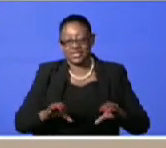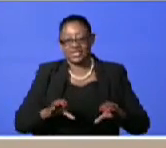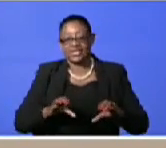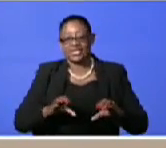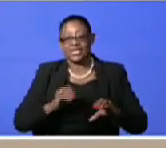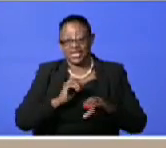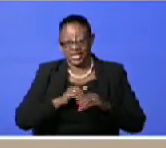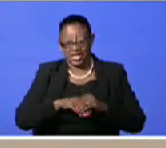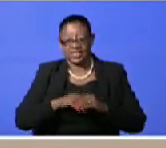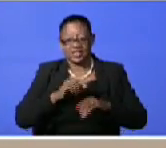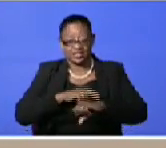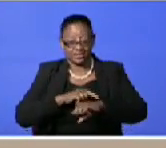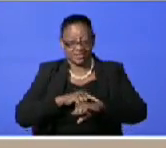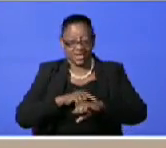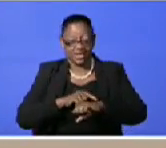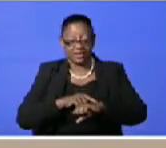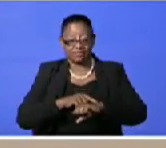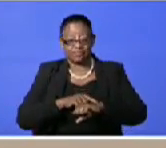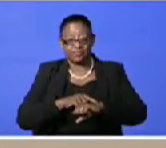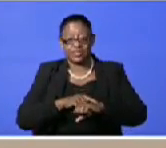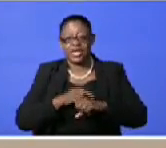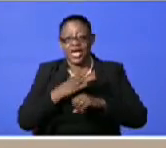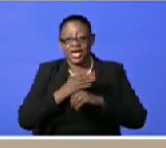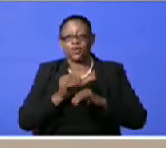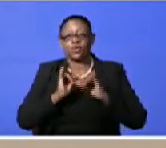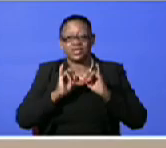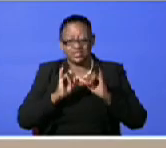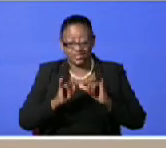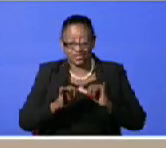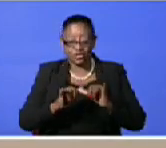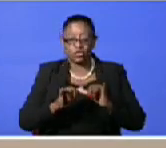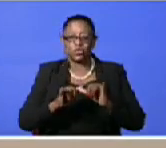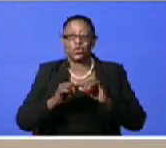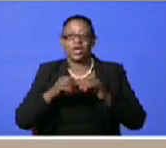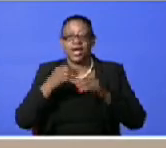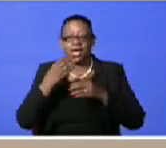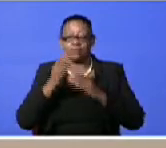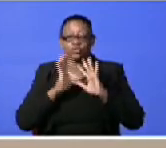frame indicated by government, and those conversations will continue in consultation with the gaming industry.